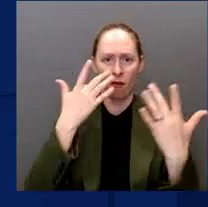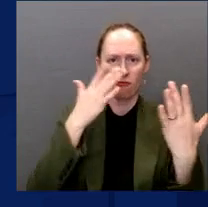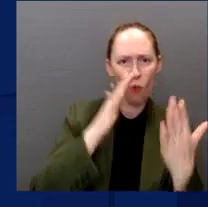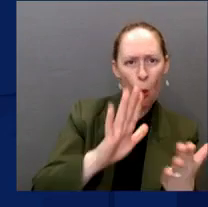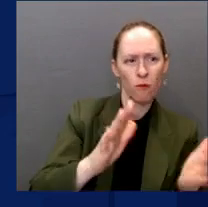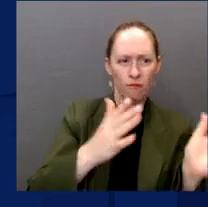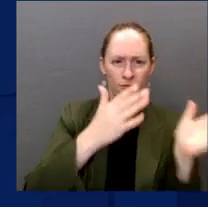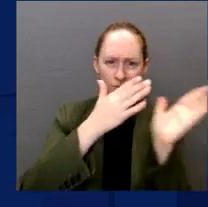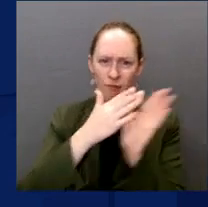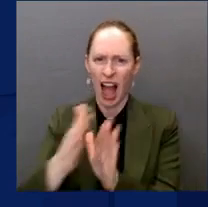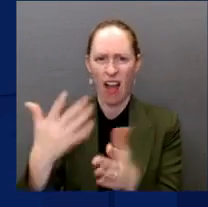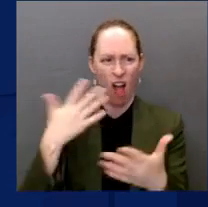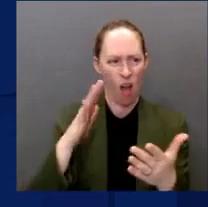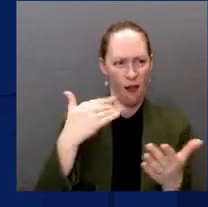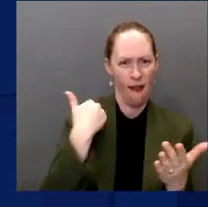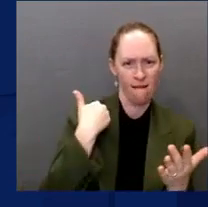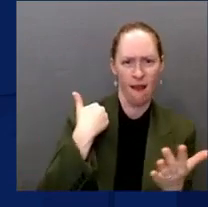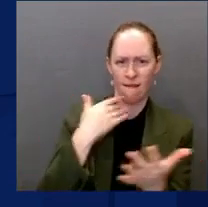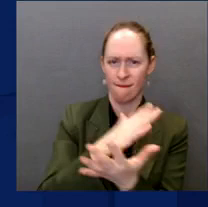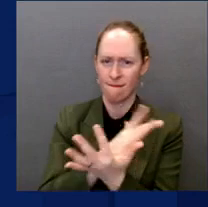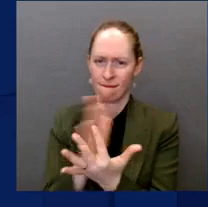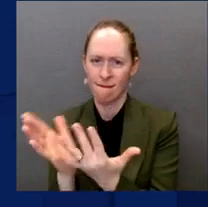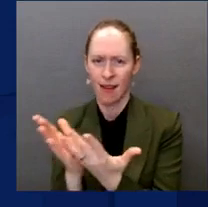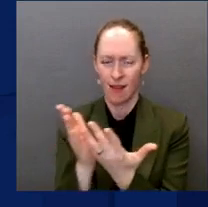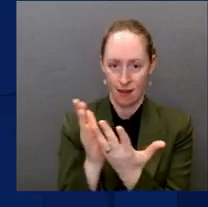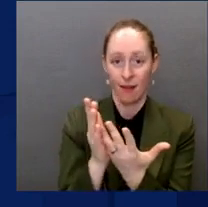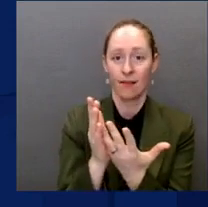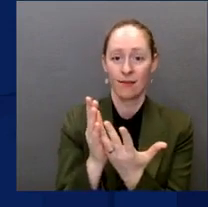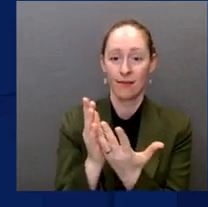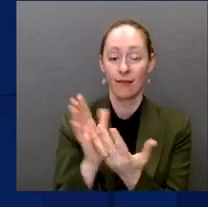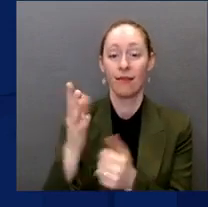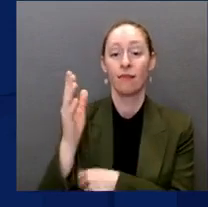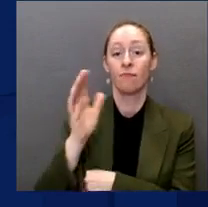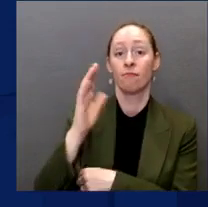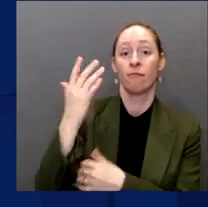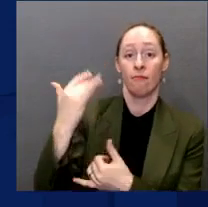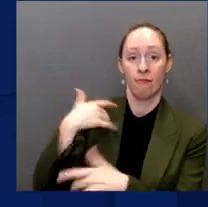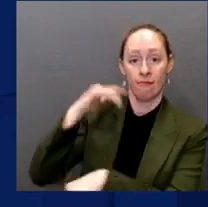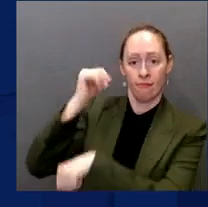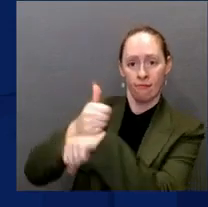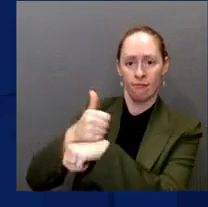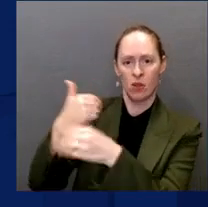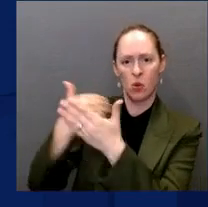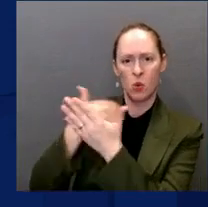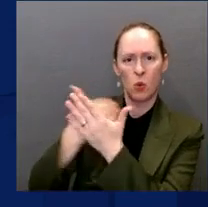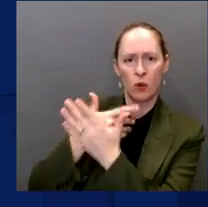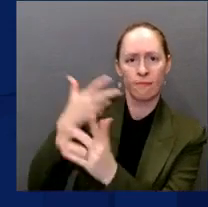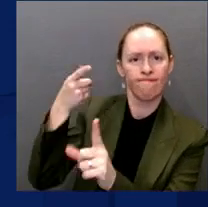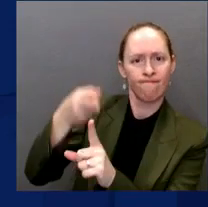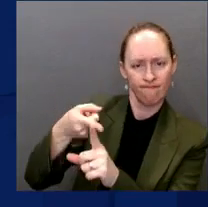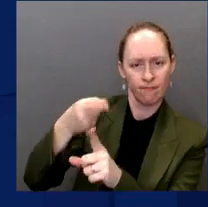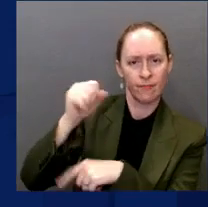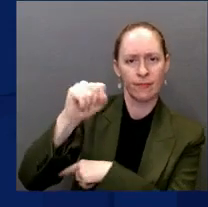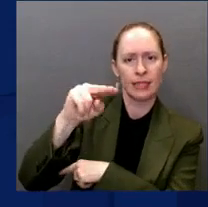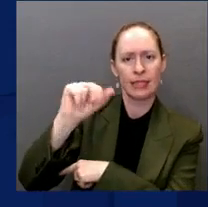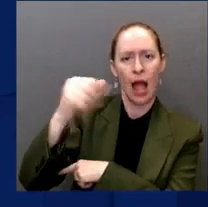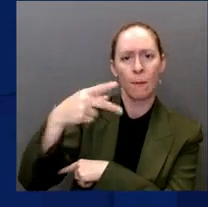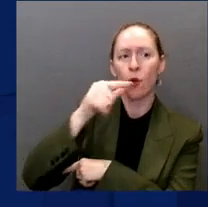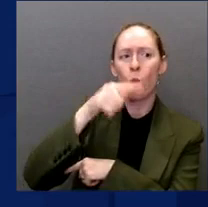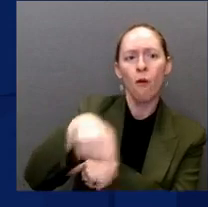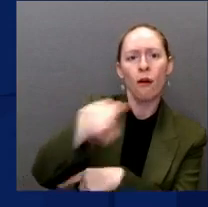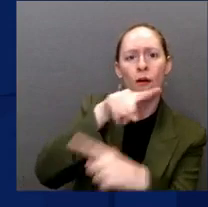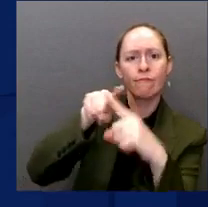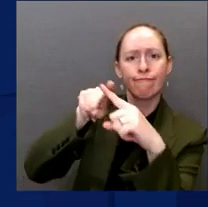which serves as the basis for SNAP benefits. This resulted in the first permanent increase to purchasing power of SNAP benefits in